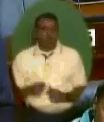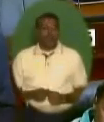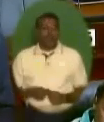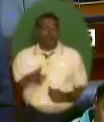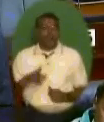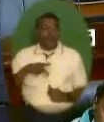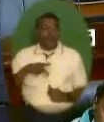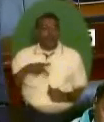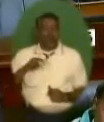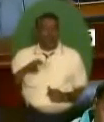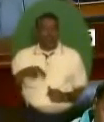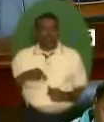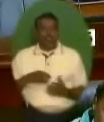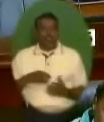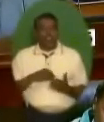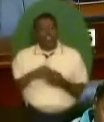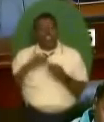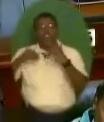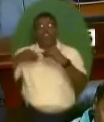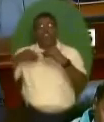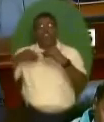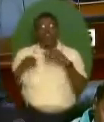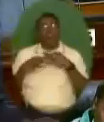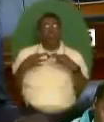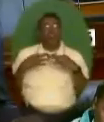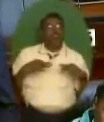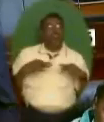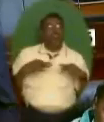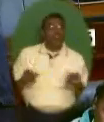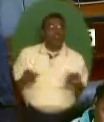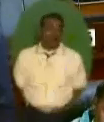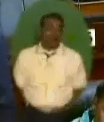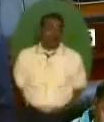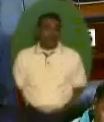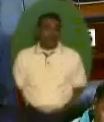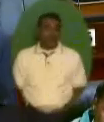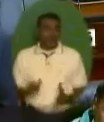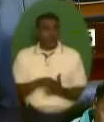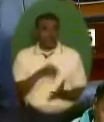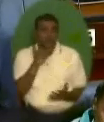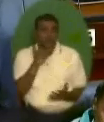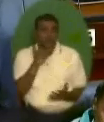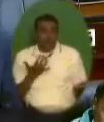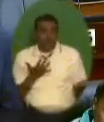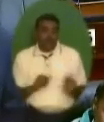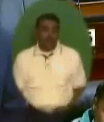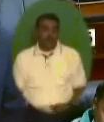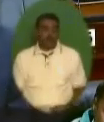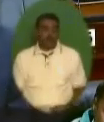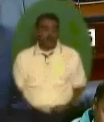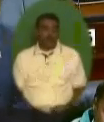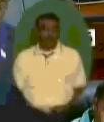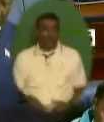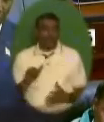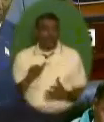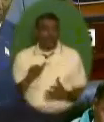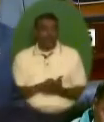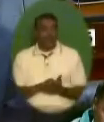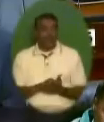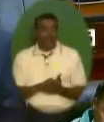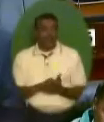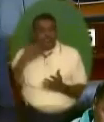this only became possible because the PNM government gave away the natural gas. What are the facts, Mr. Speaker? The NGC is probably the most profitable company